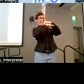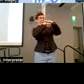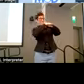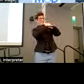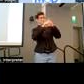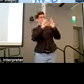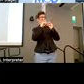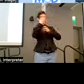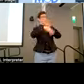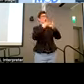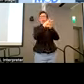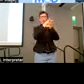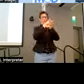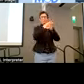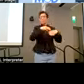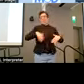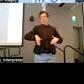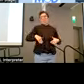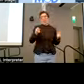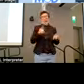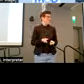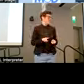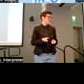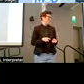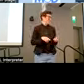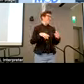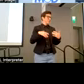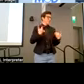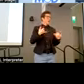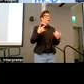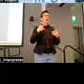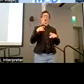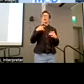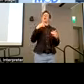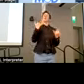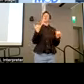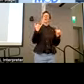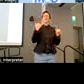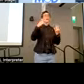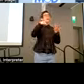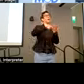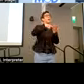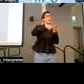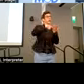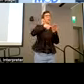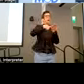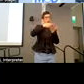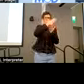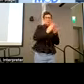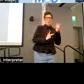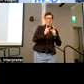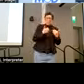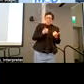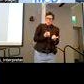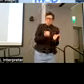accessible digital world is far from being realized. But today, we'll hear from several individuals and groups who have made their corner